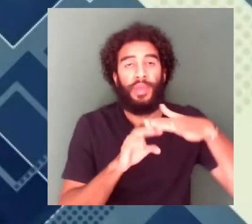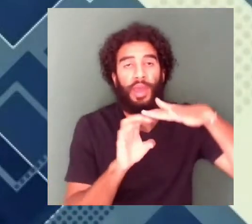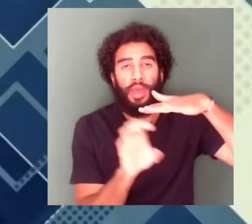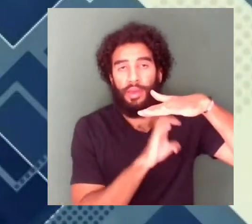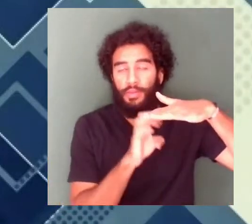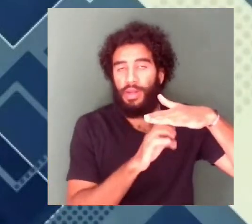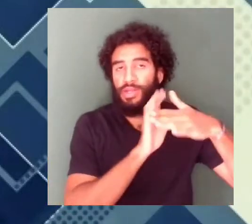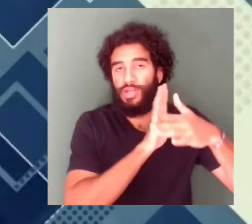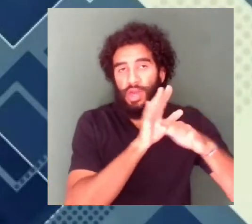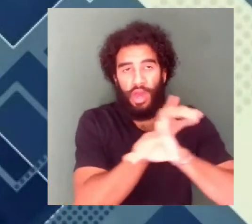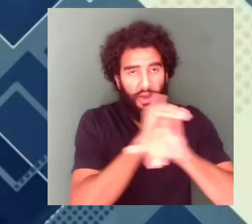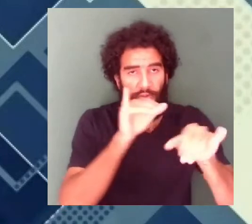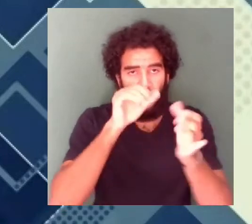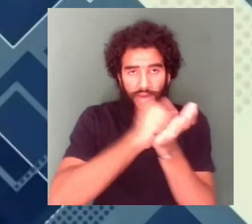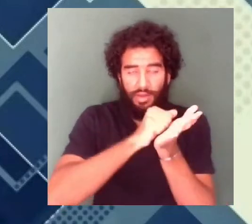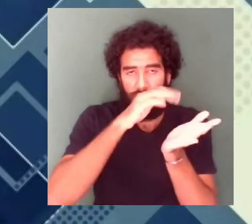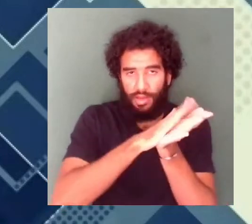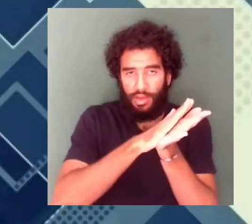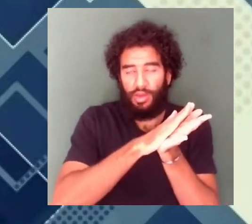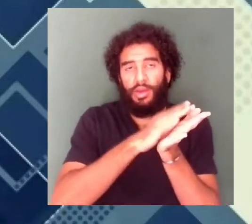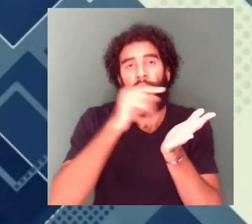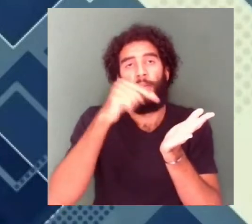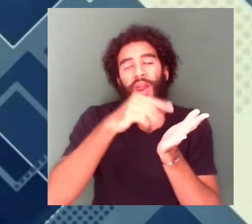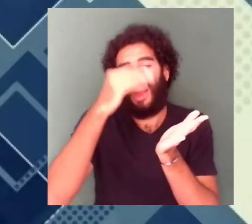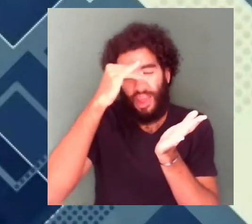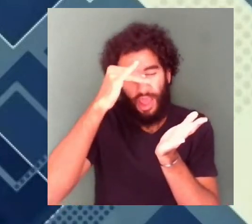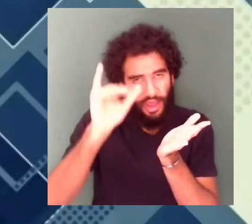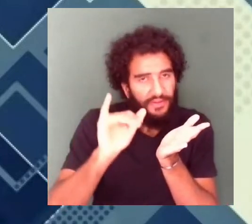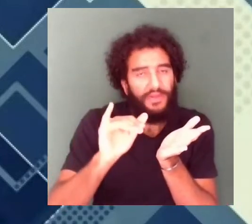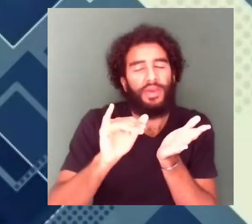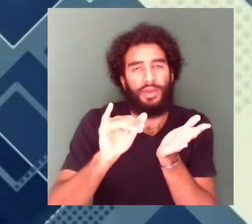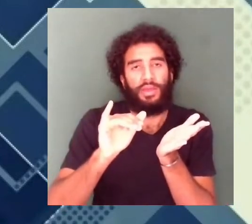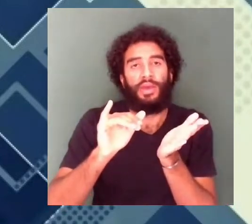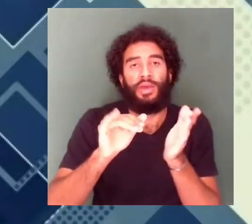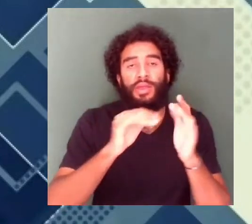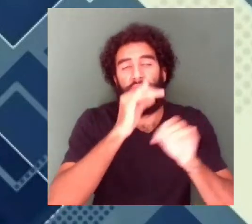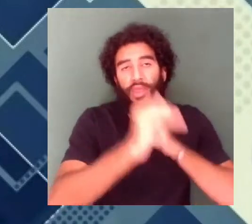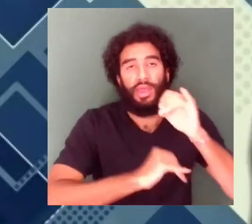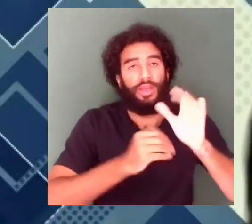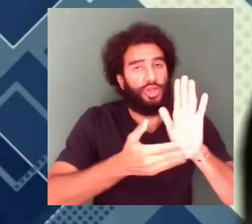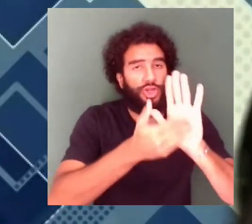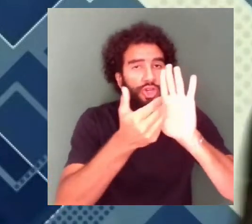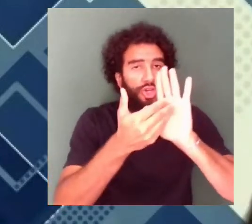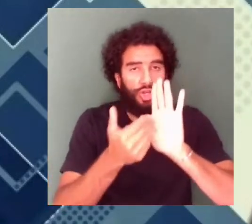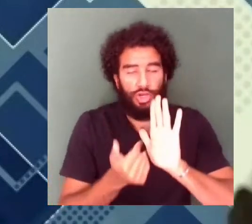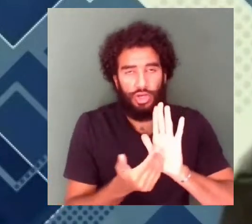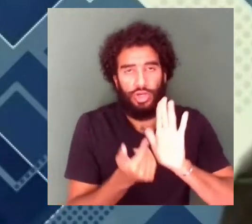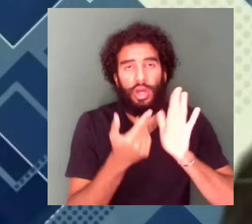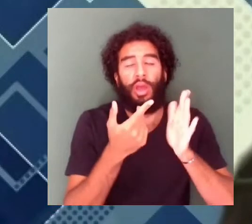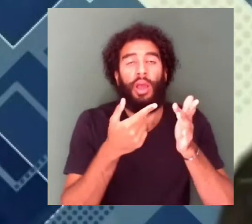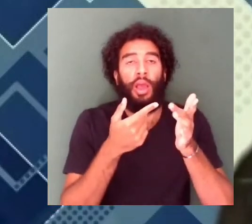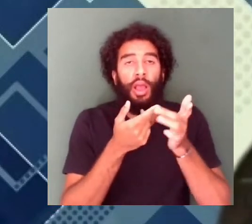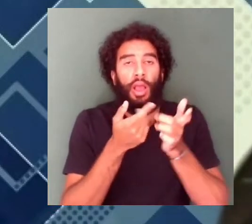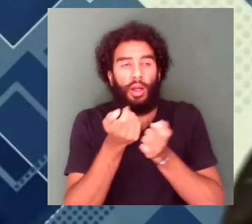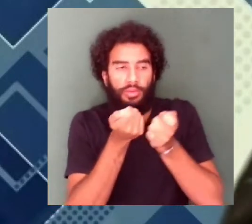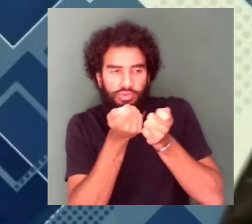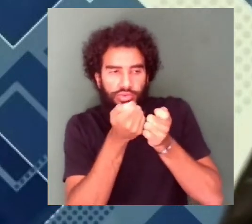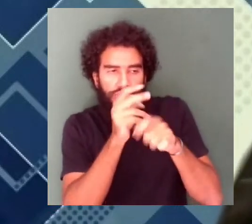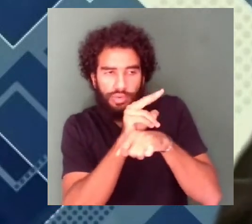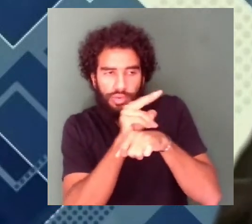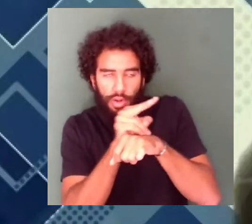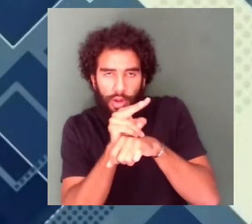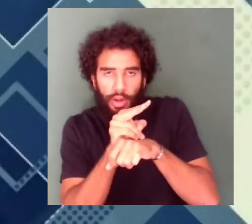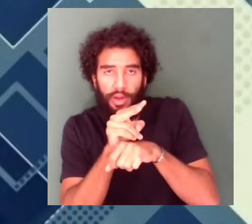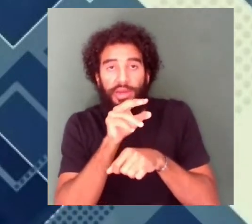companies are automatically notified so that they can exclude these irregularities from the internet, and